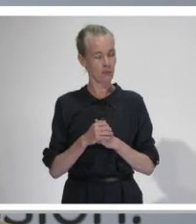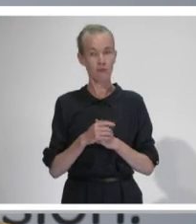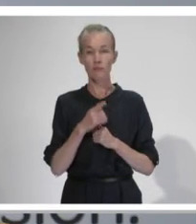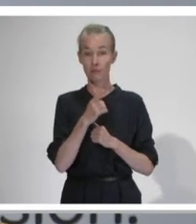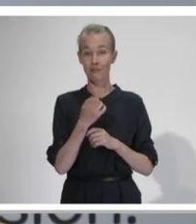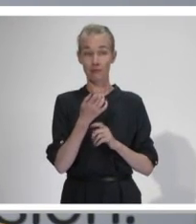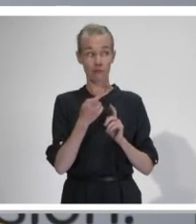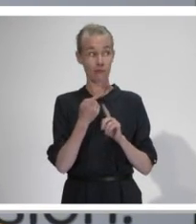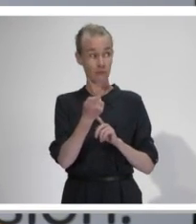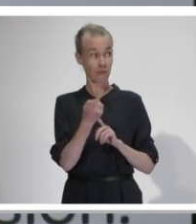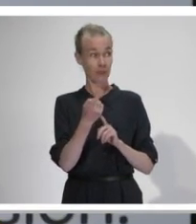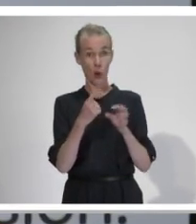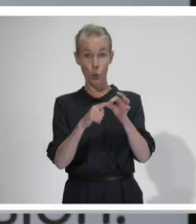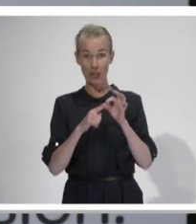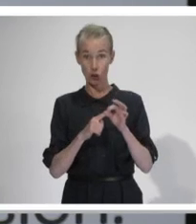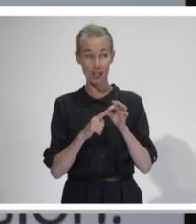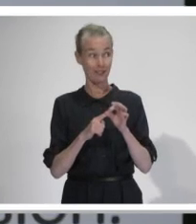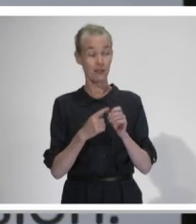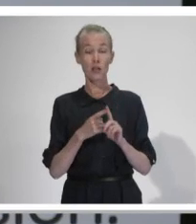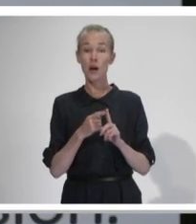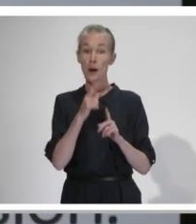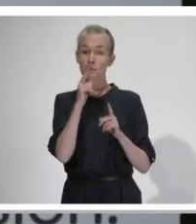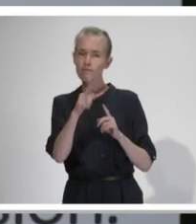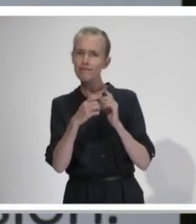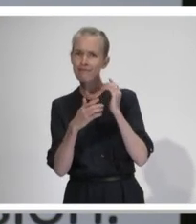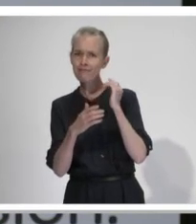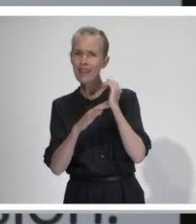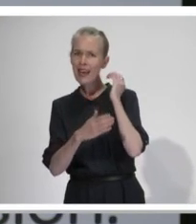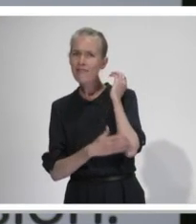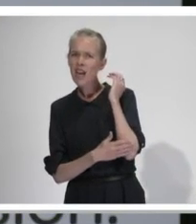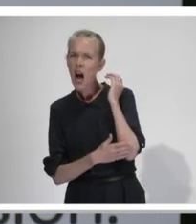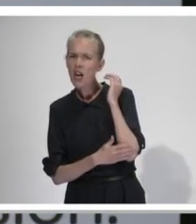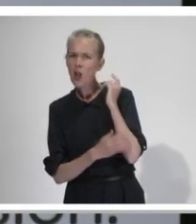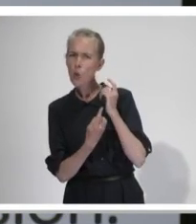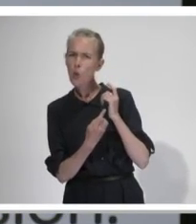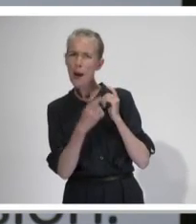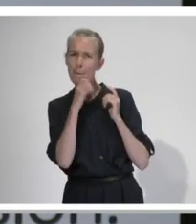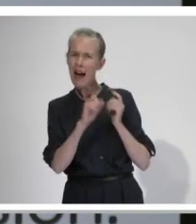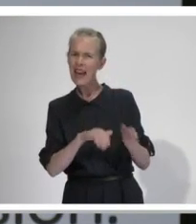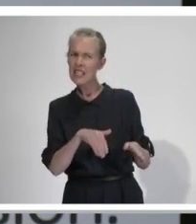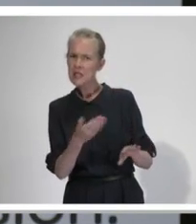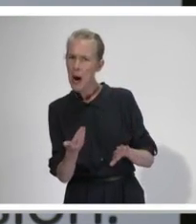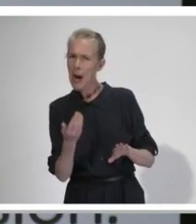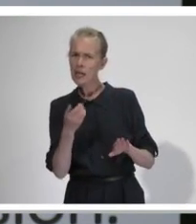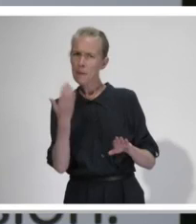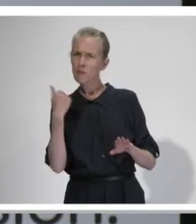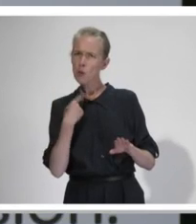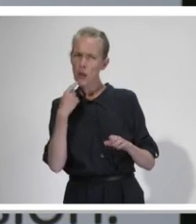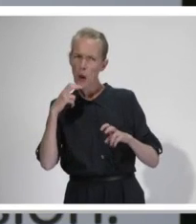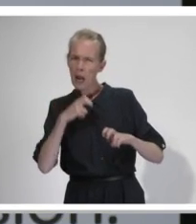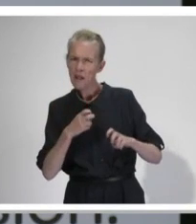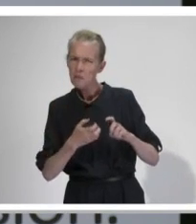and whether that has been linked to COVID-19? We're still investigating that. My understanding is there